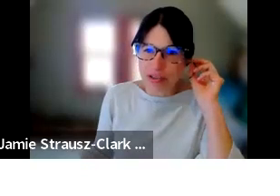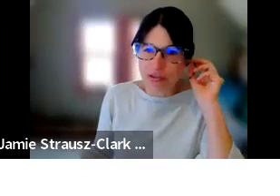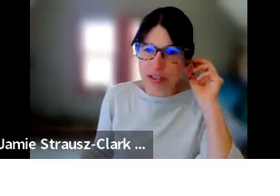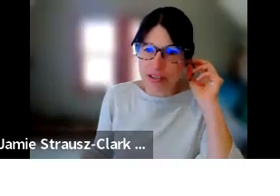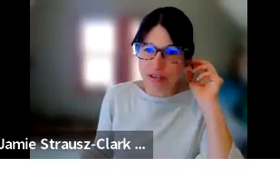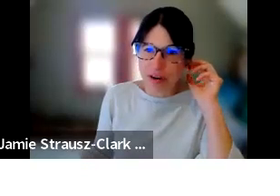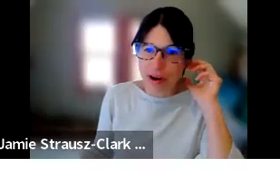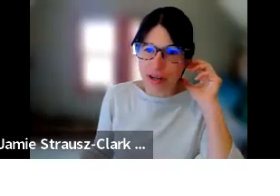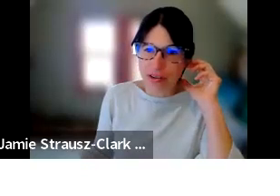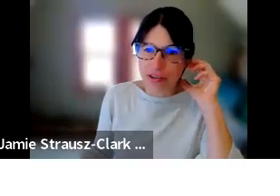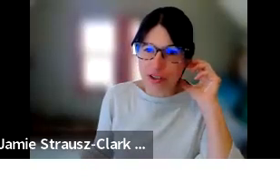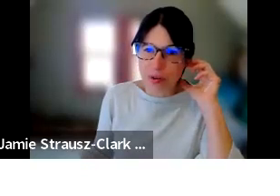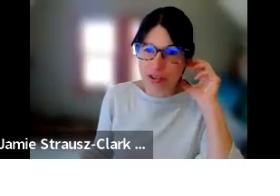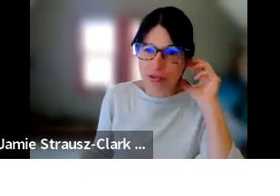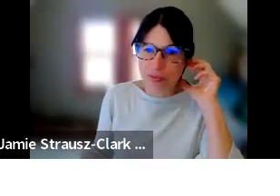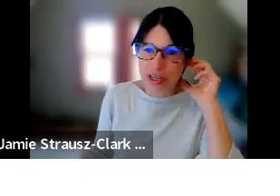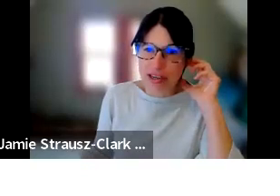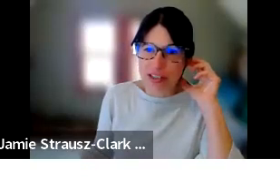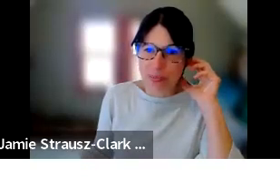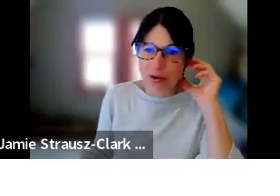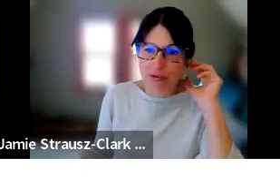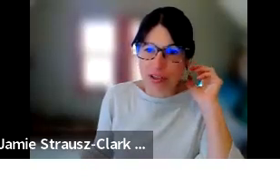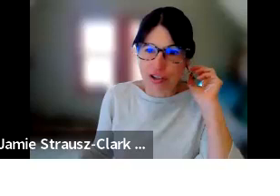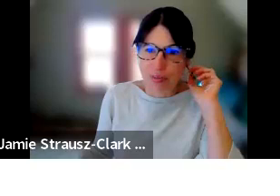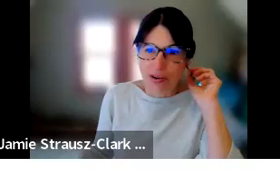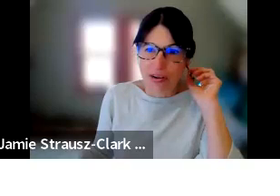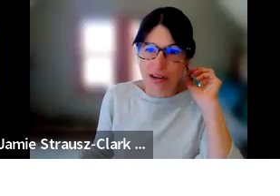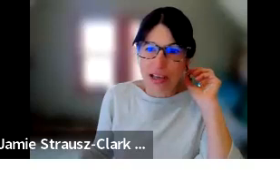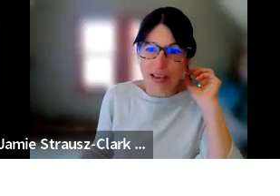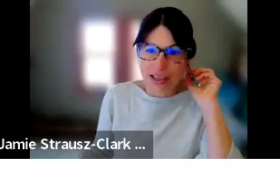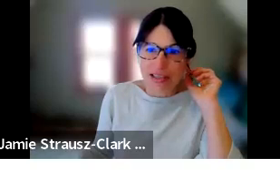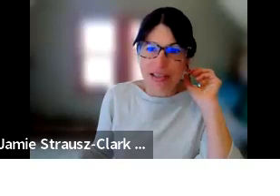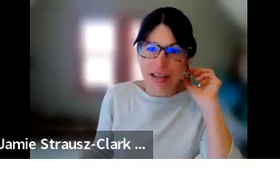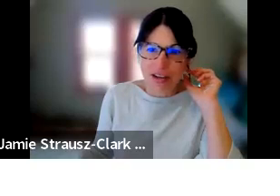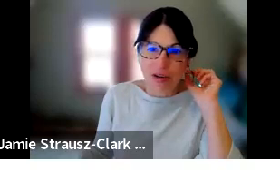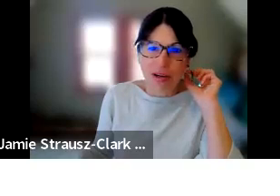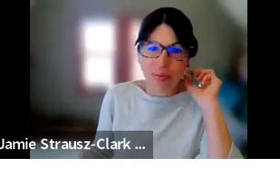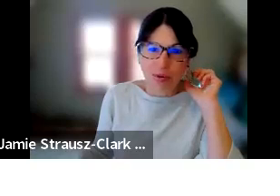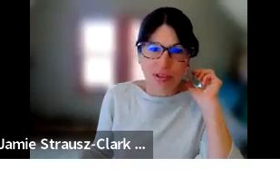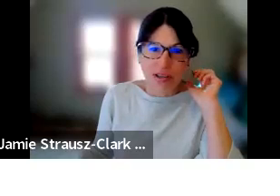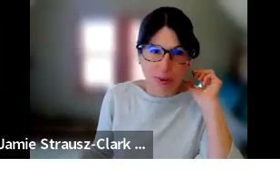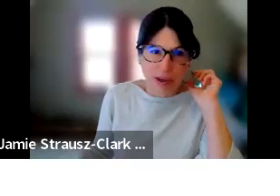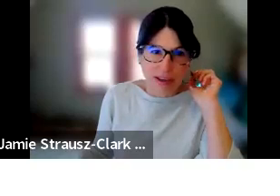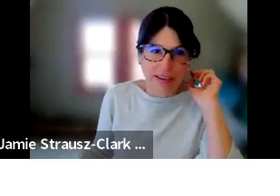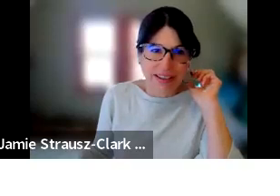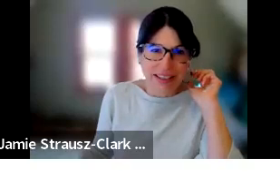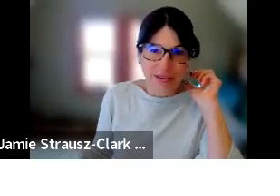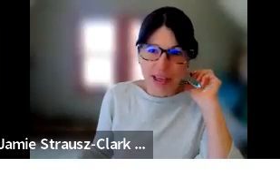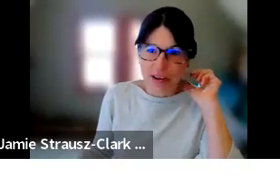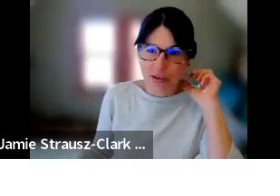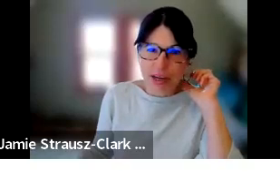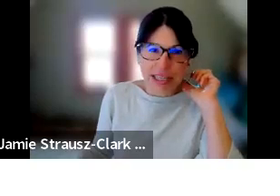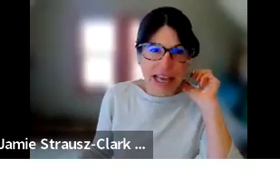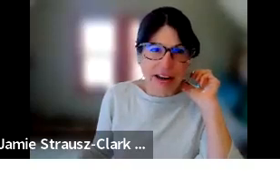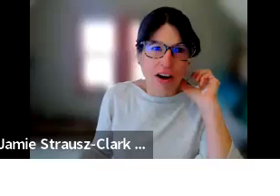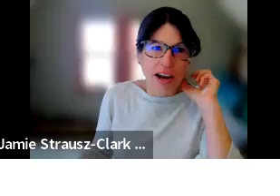term that surfaces a fair amount in our lived experience group. We need to have a deeper conversation about it. It's a touchy but important topic. So thank